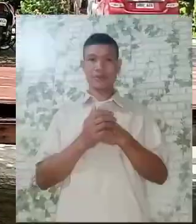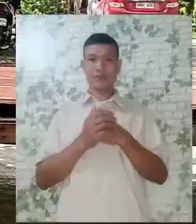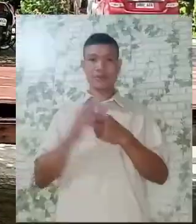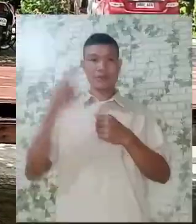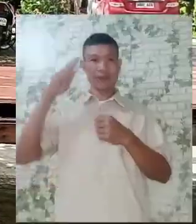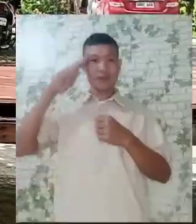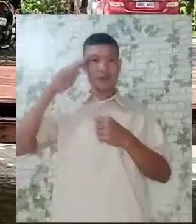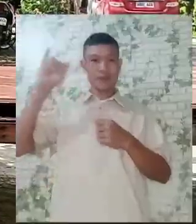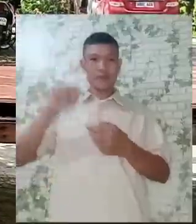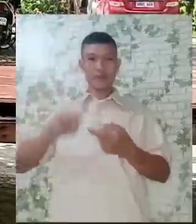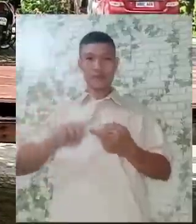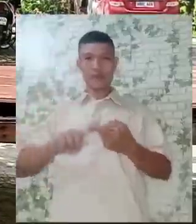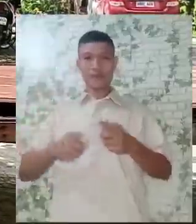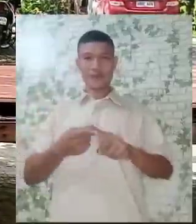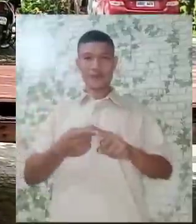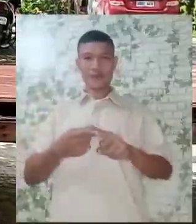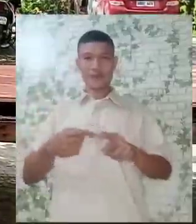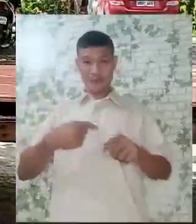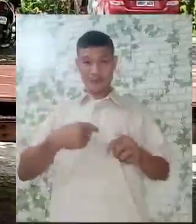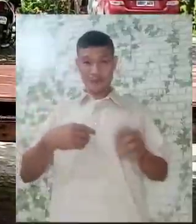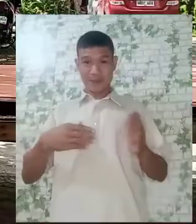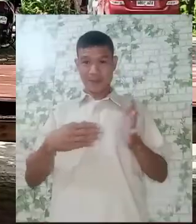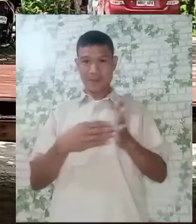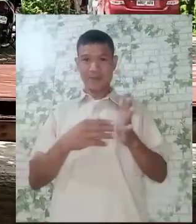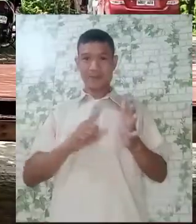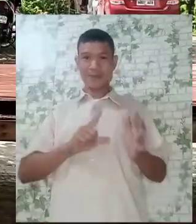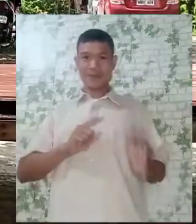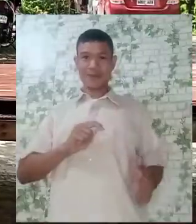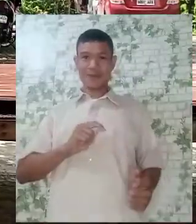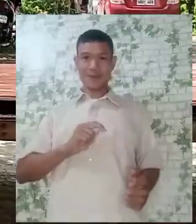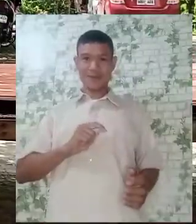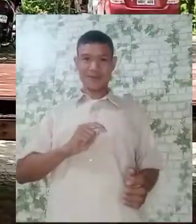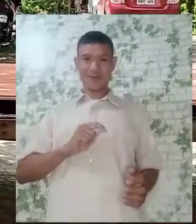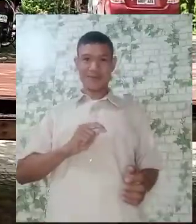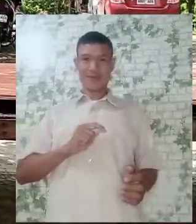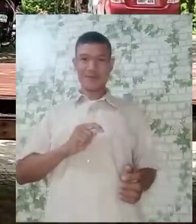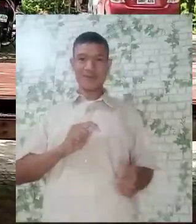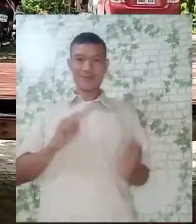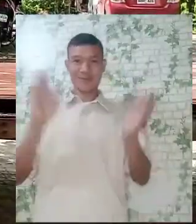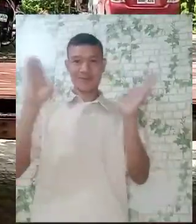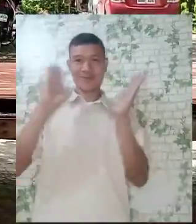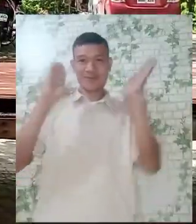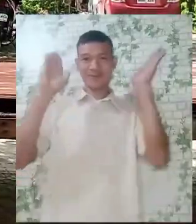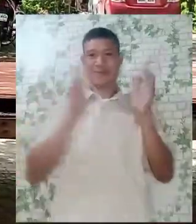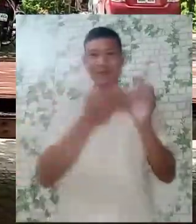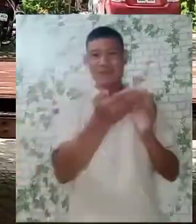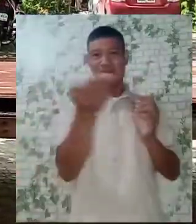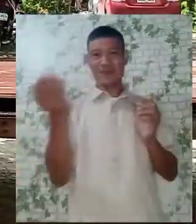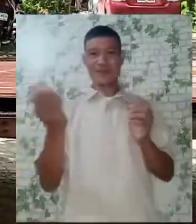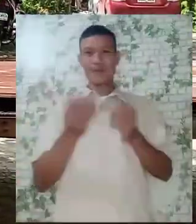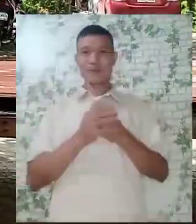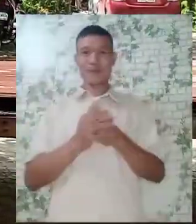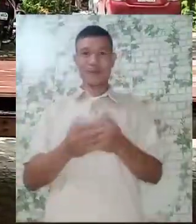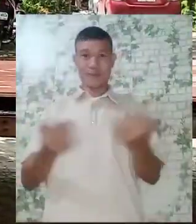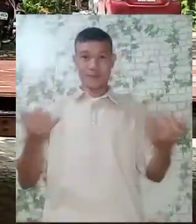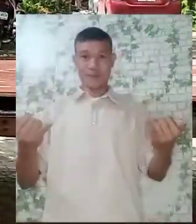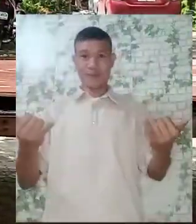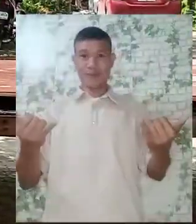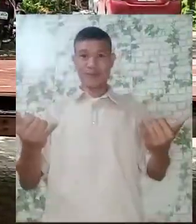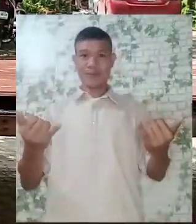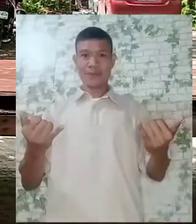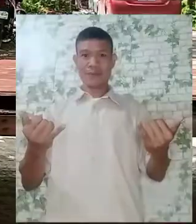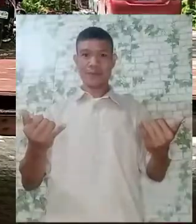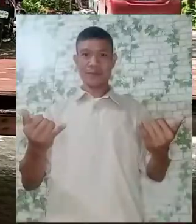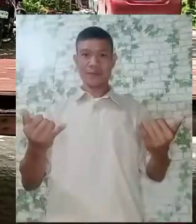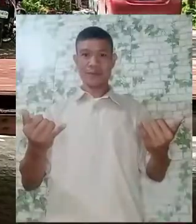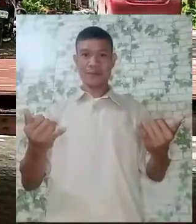Hi guys, it's me again, Handysir, at your service. So right now, my